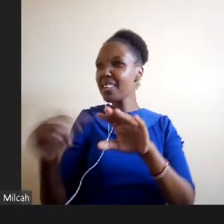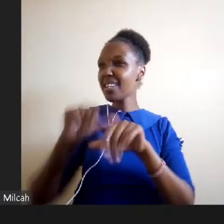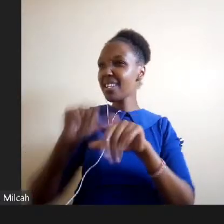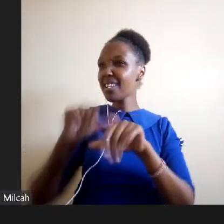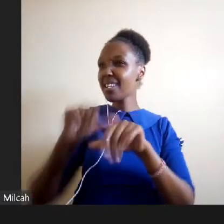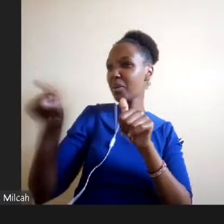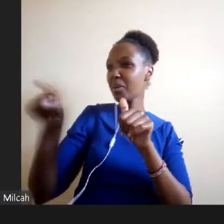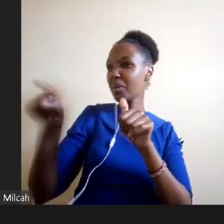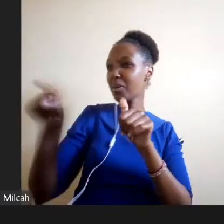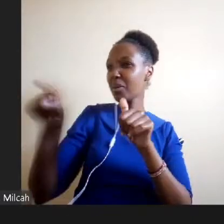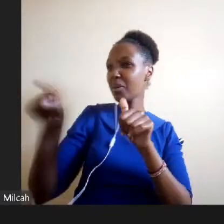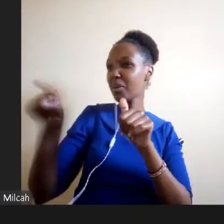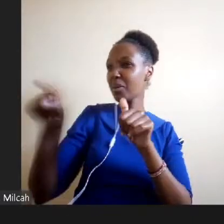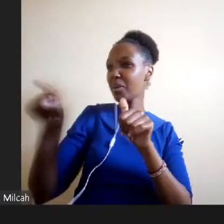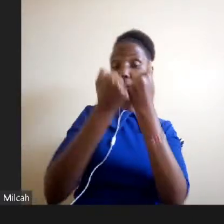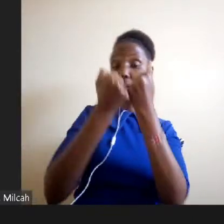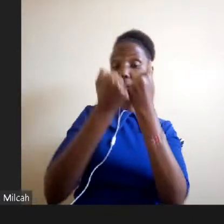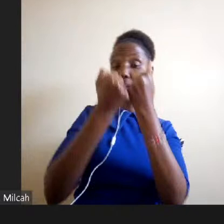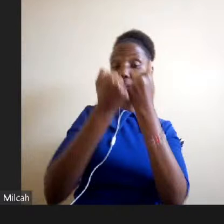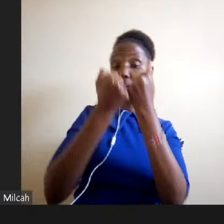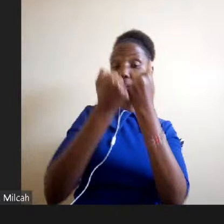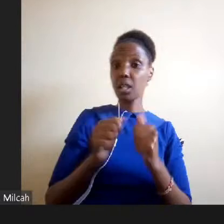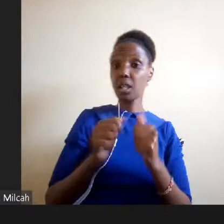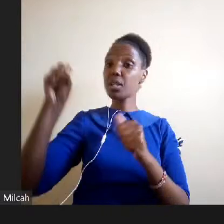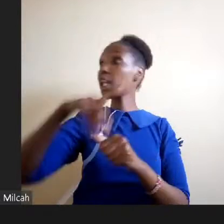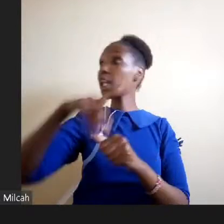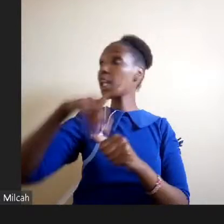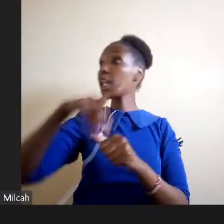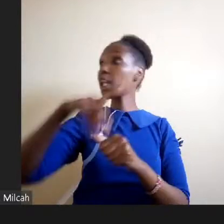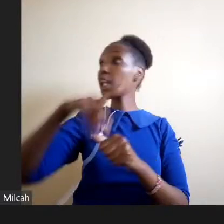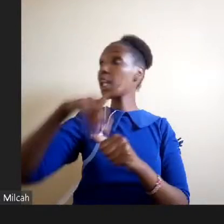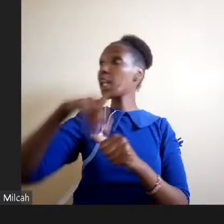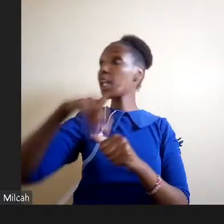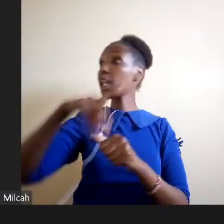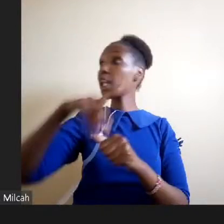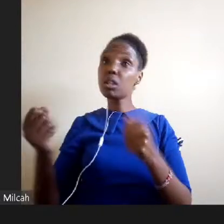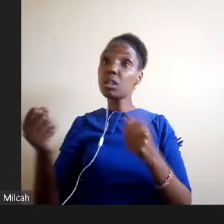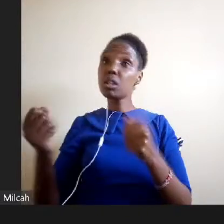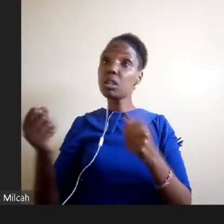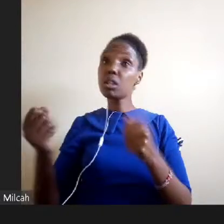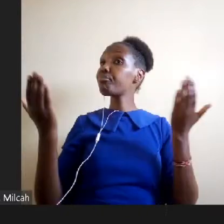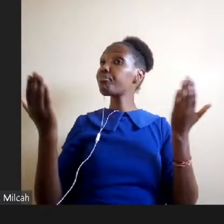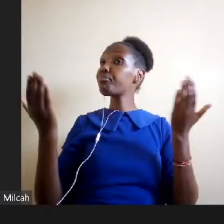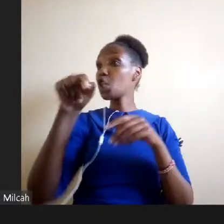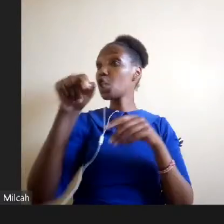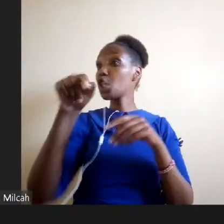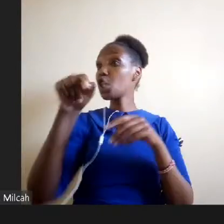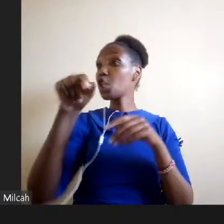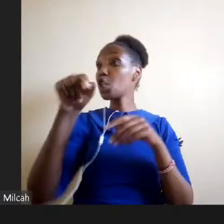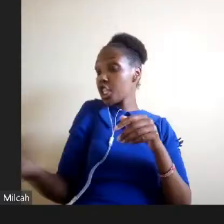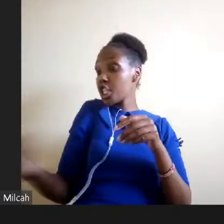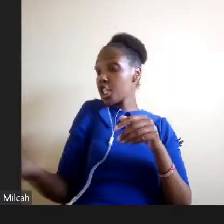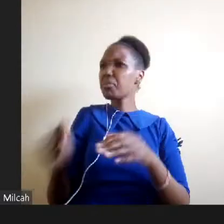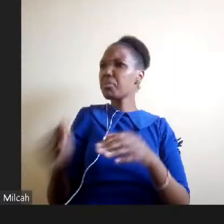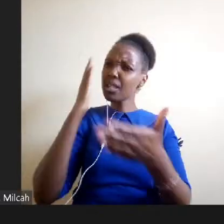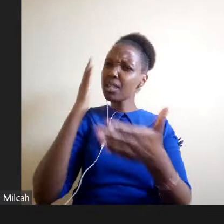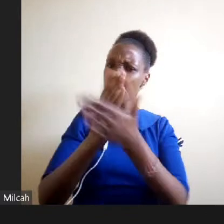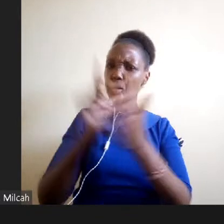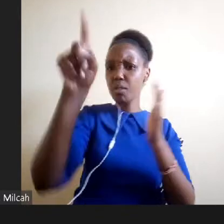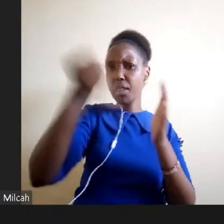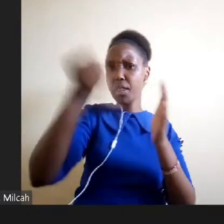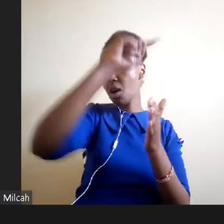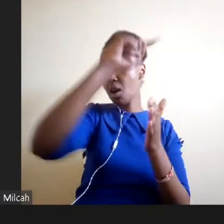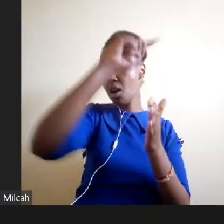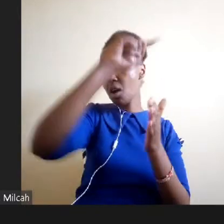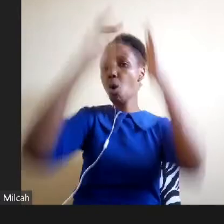steal their identity, they go commit a crime, and your child is left suffering the consequences because they trusted the wrong person, because they gave the